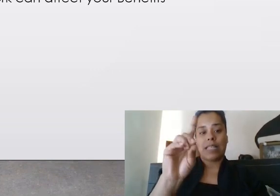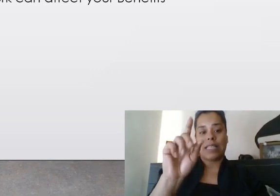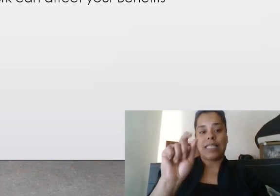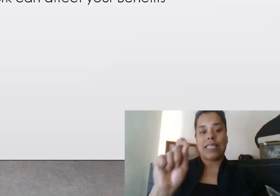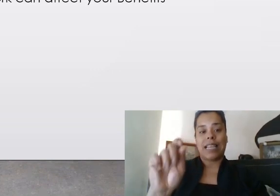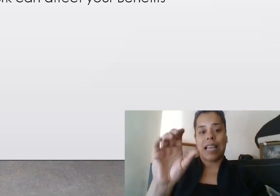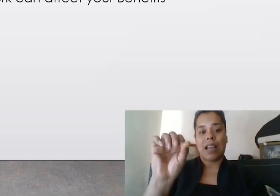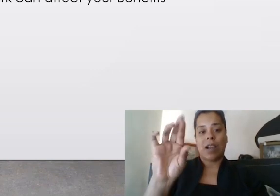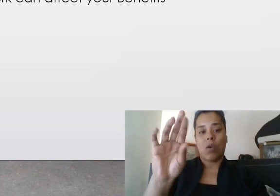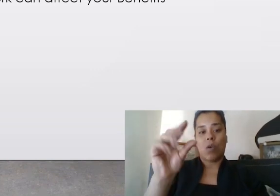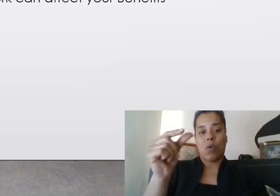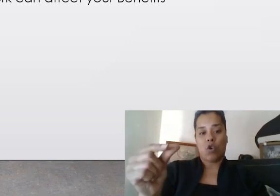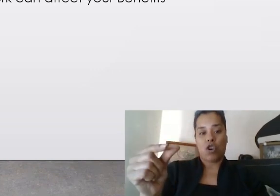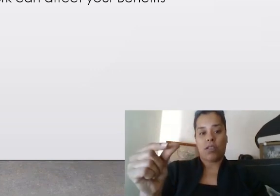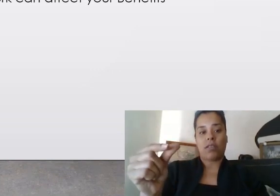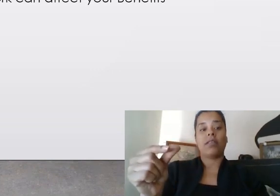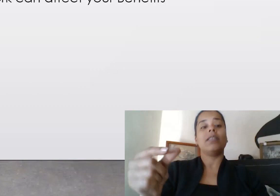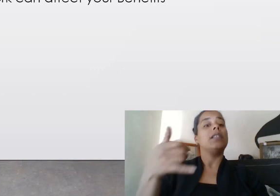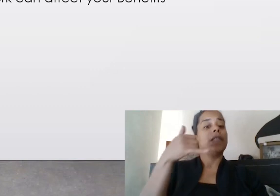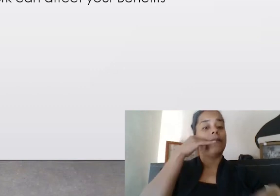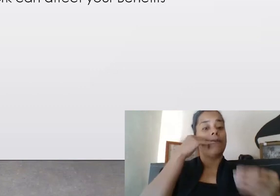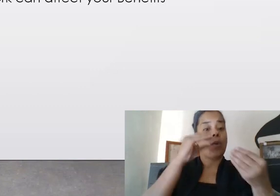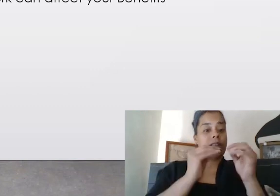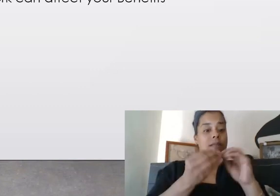@bcid.org, and the telephone to contact her is